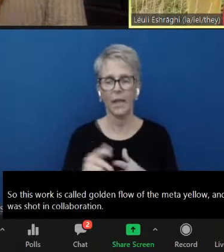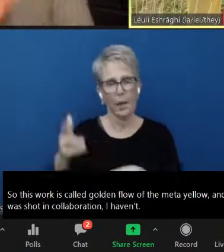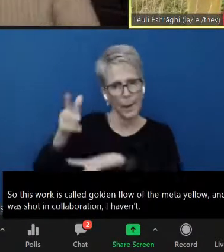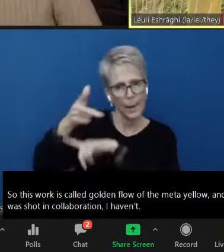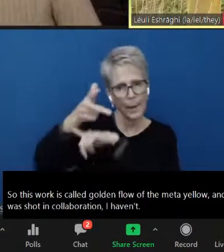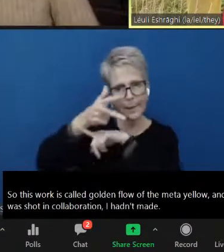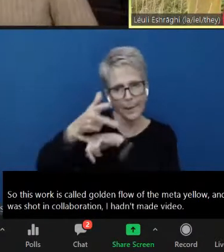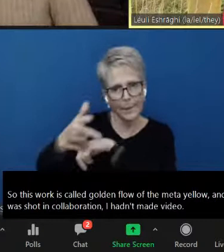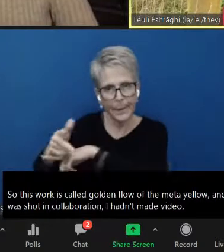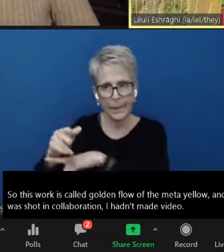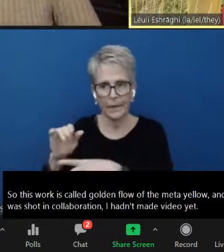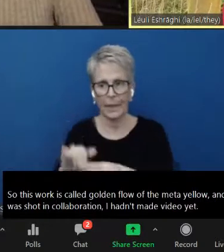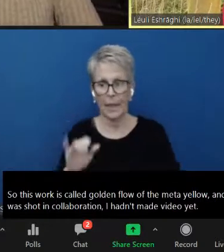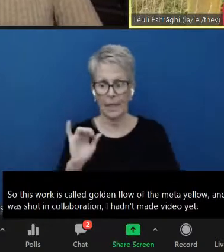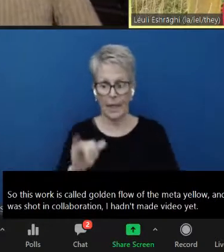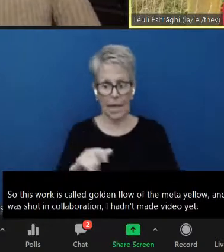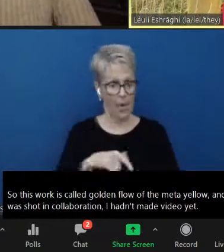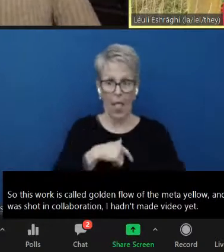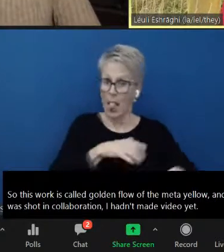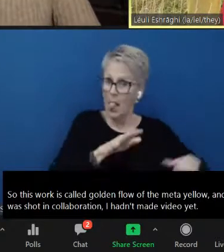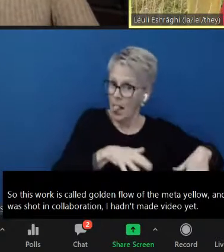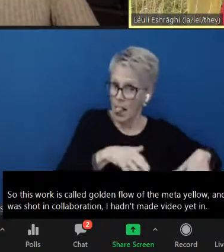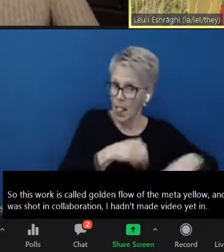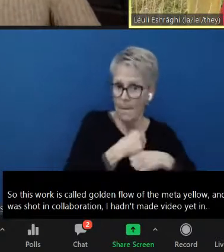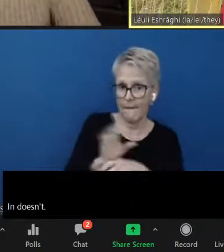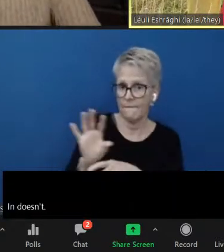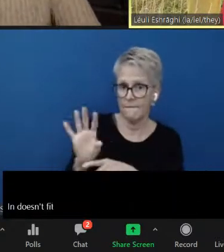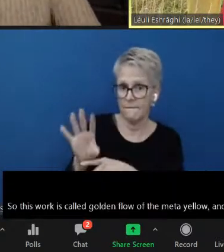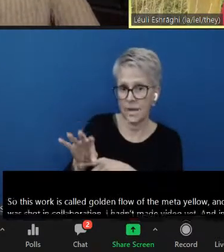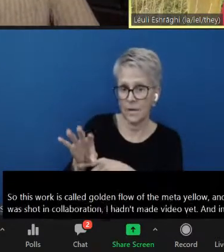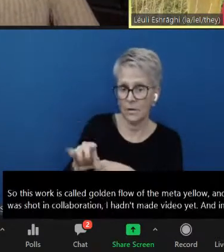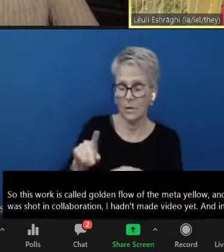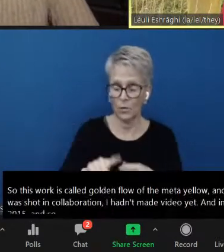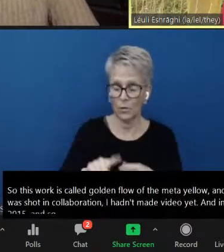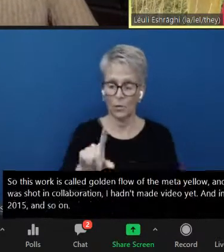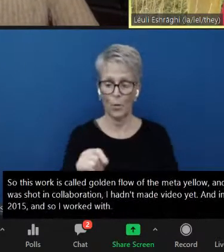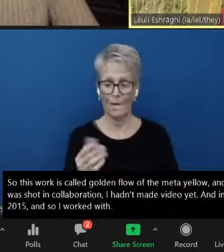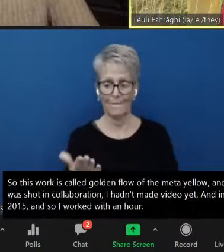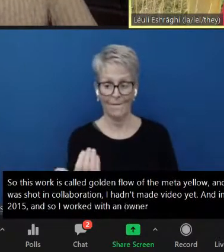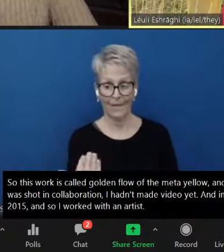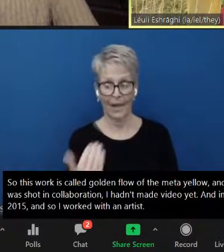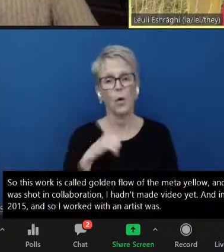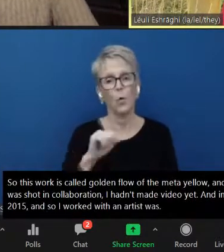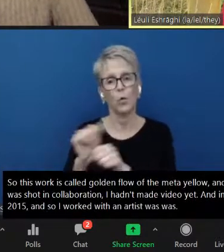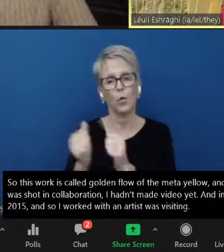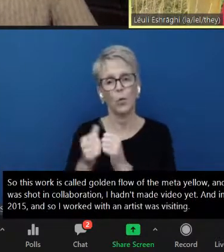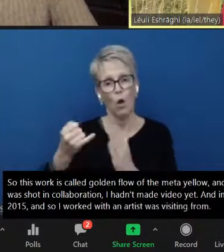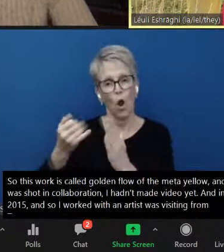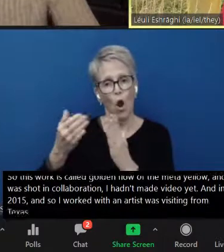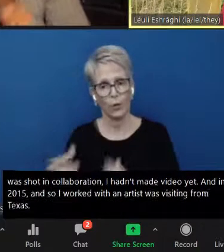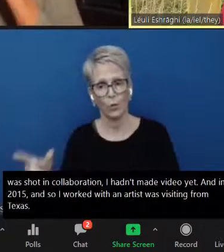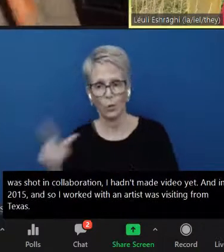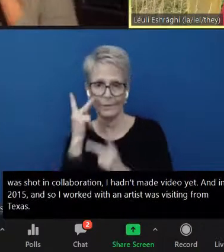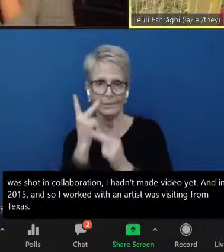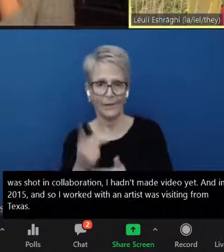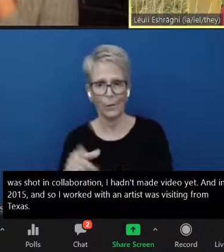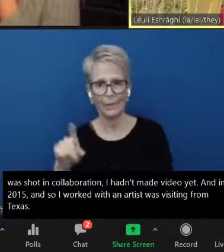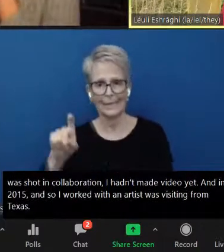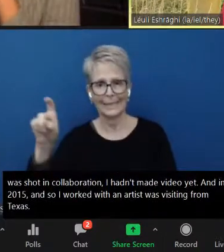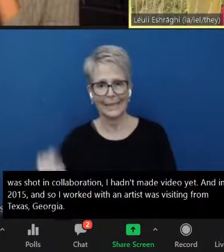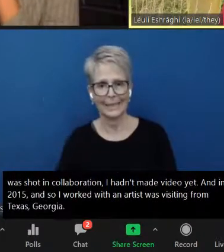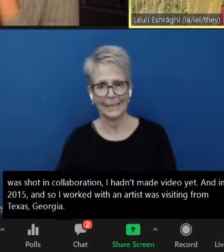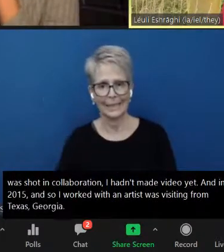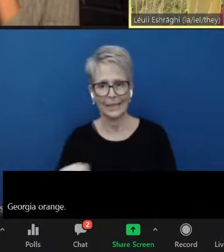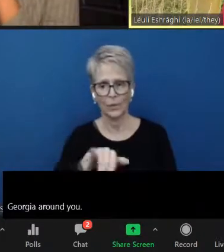haven't made video yet in 2015, and so I worked with an artist who was visiting from Texas,